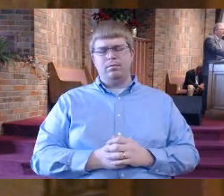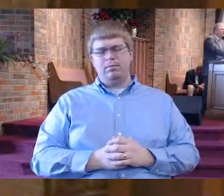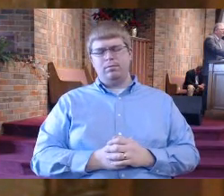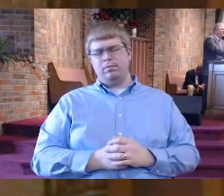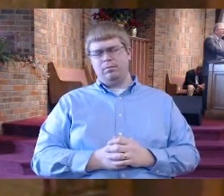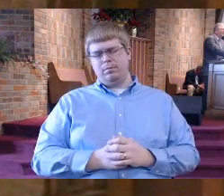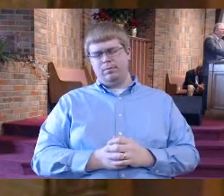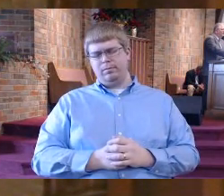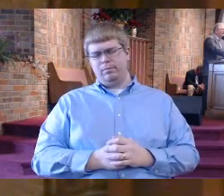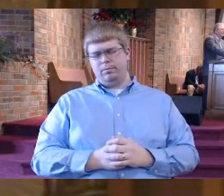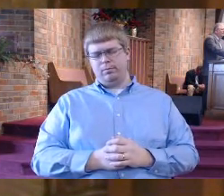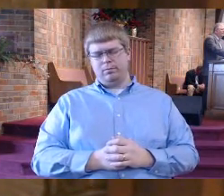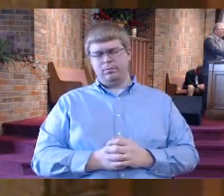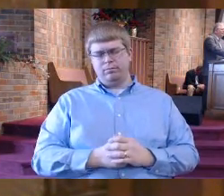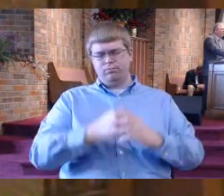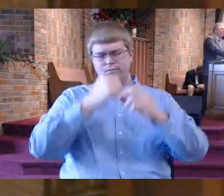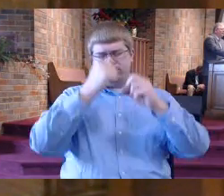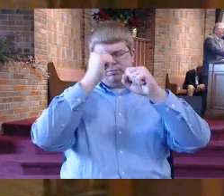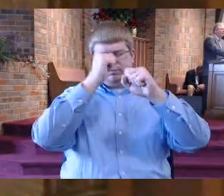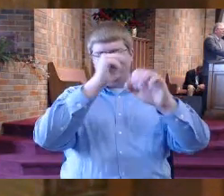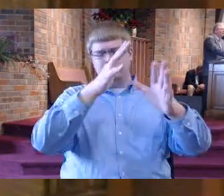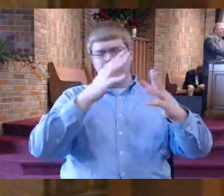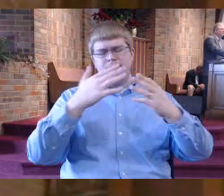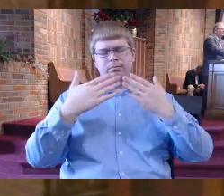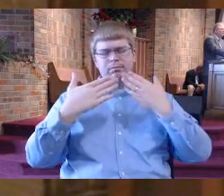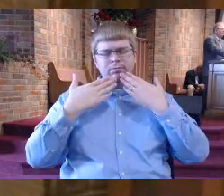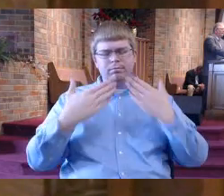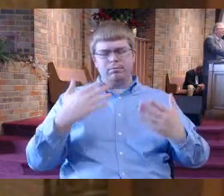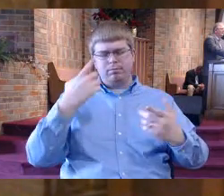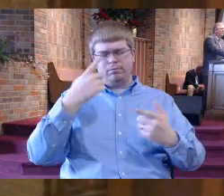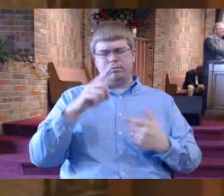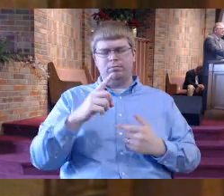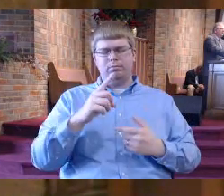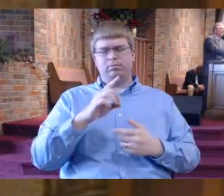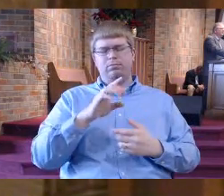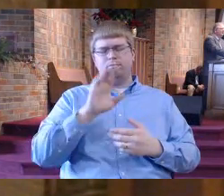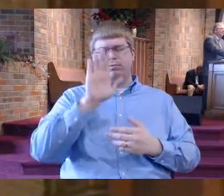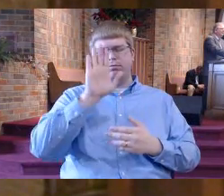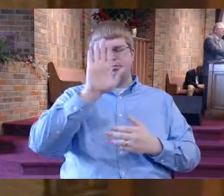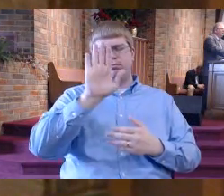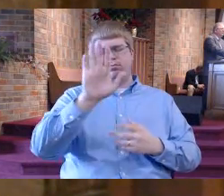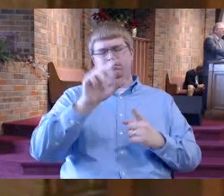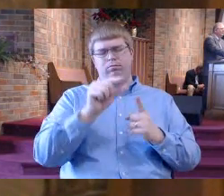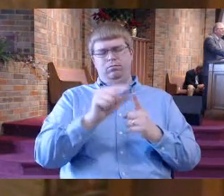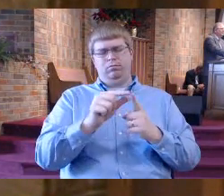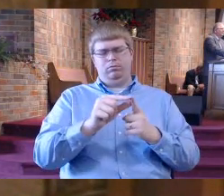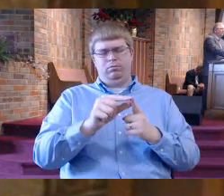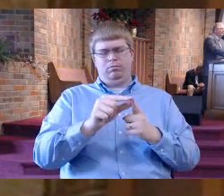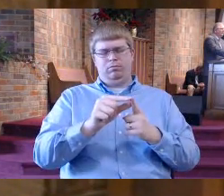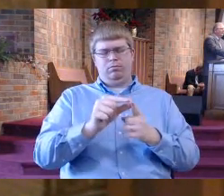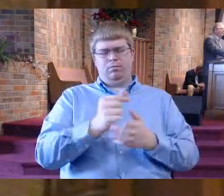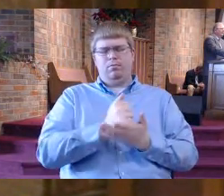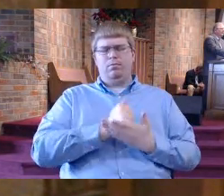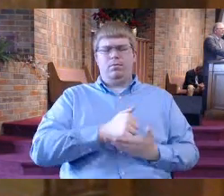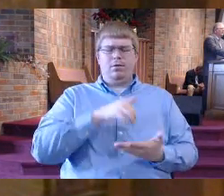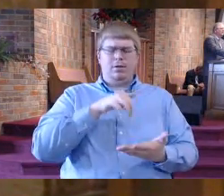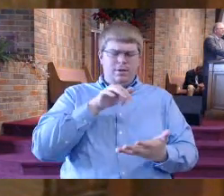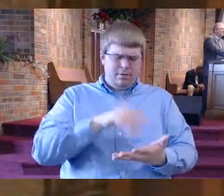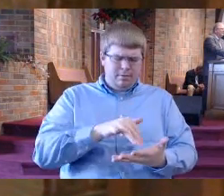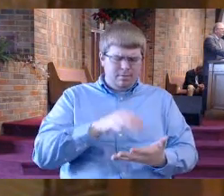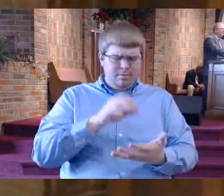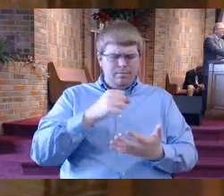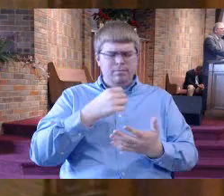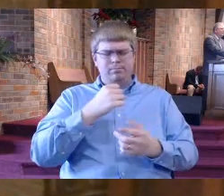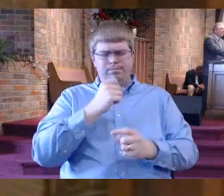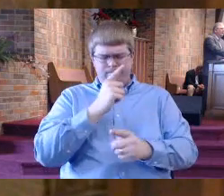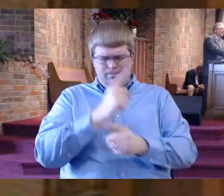Father, we thank you for your word. We pray as we study it today that you will give us the correct